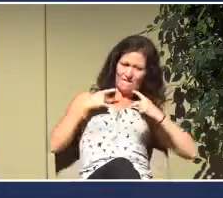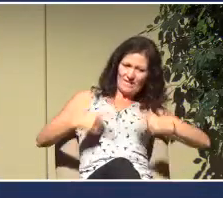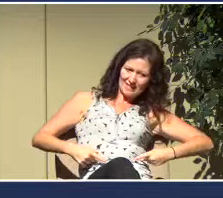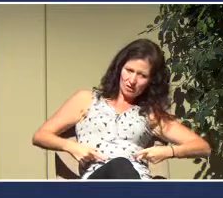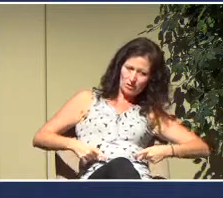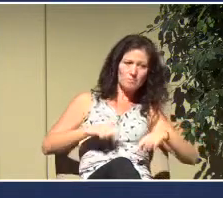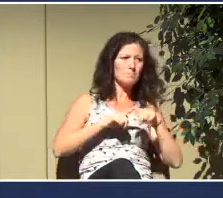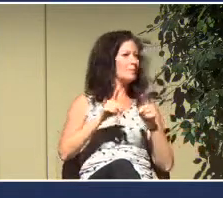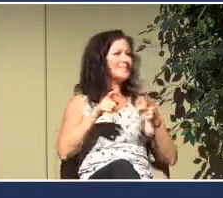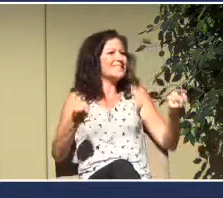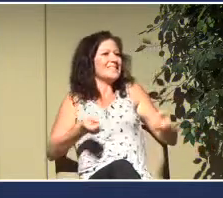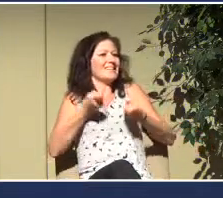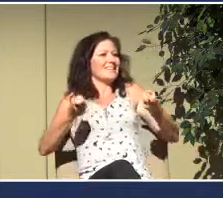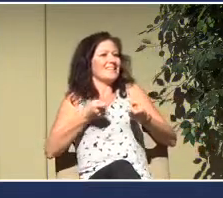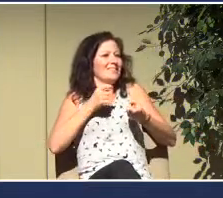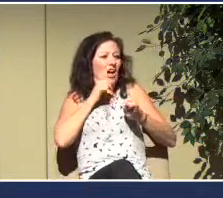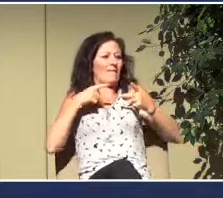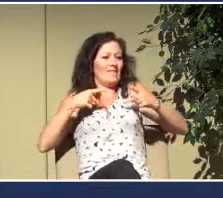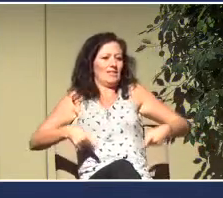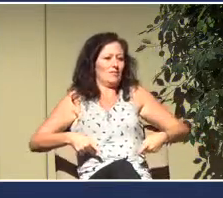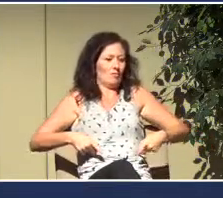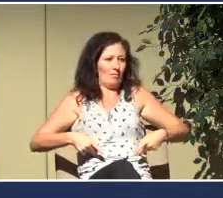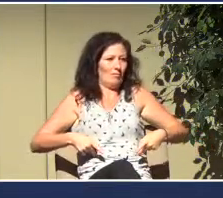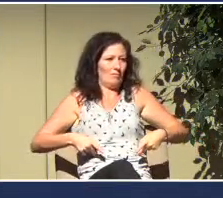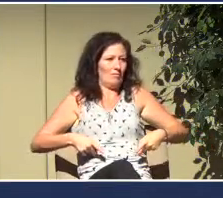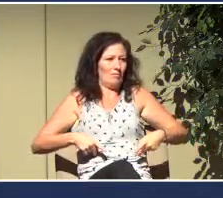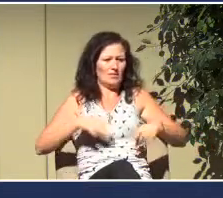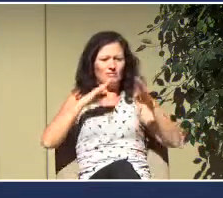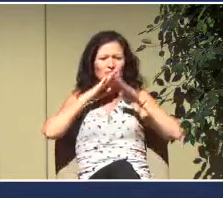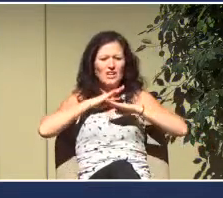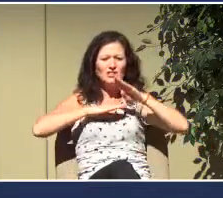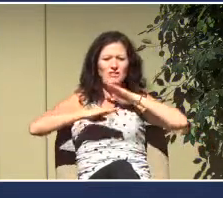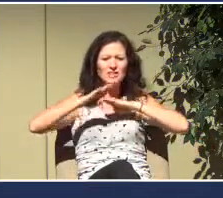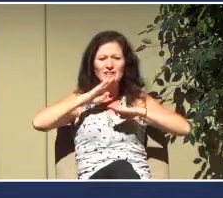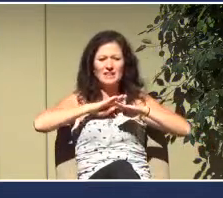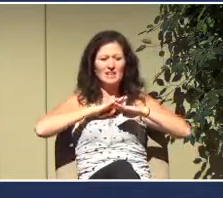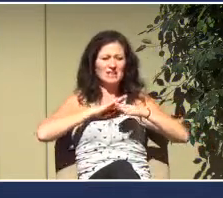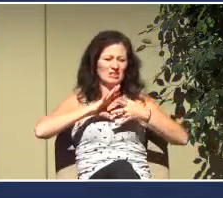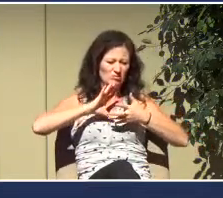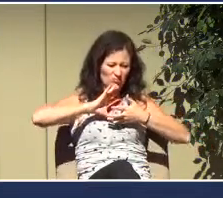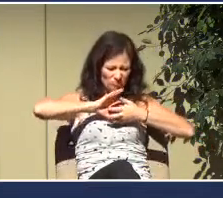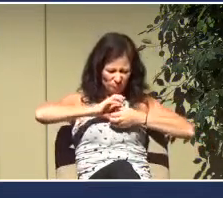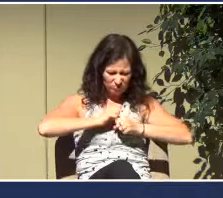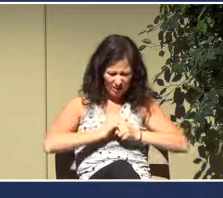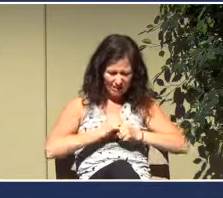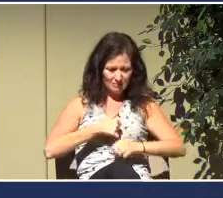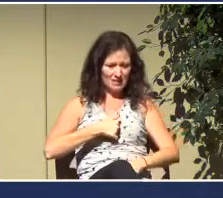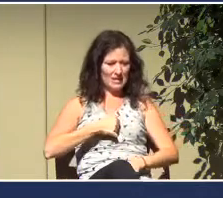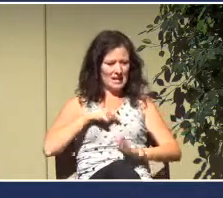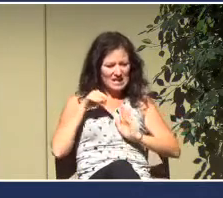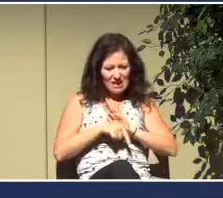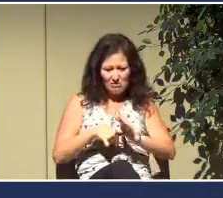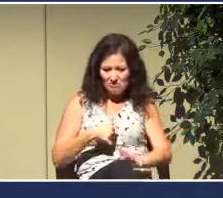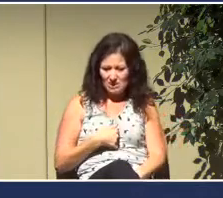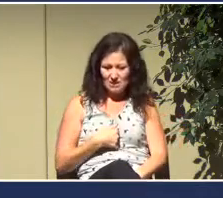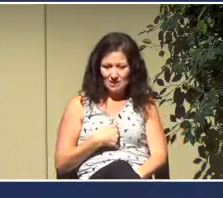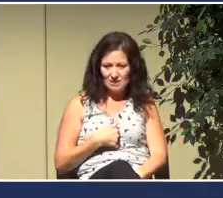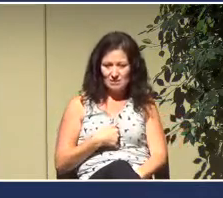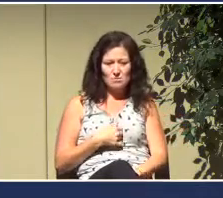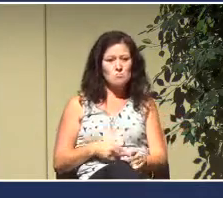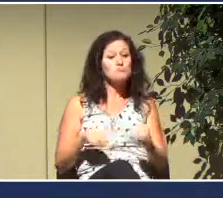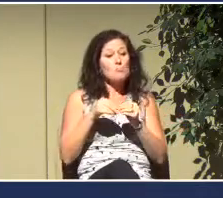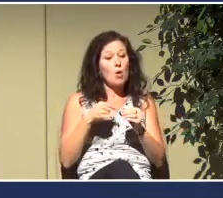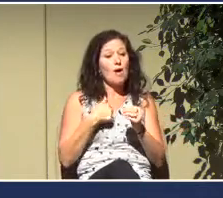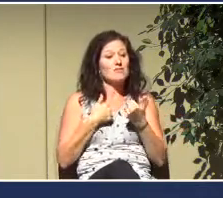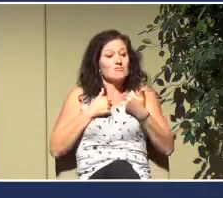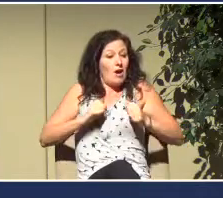But my sin wasn't. It's frustrating. It was crushing me. It was killing me. It was so frustrating. It's like the more I